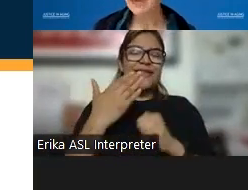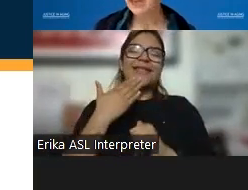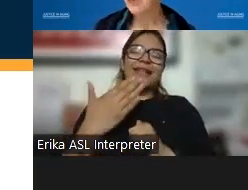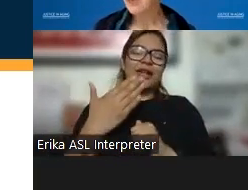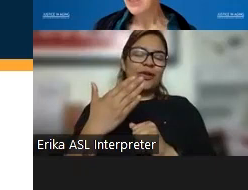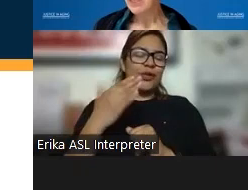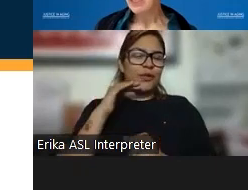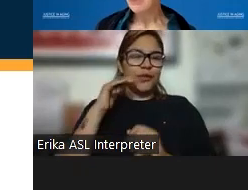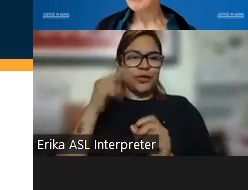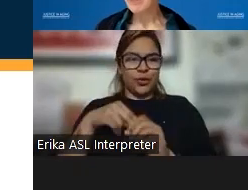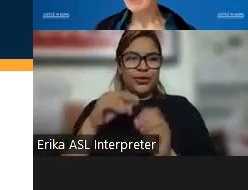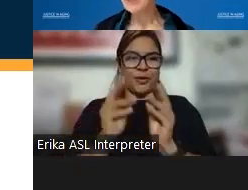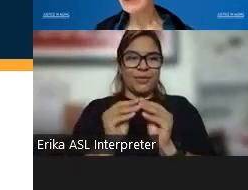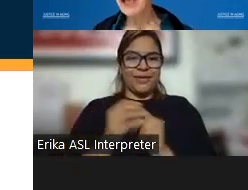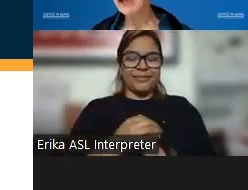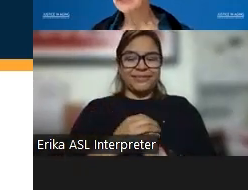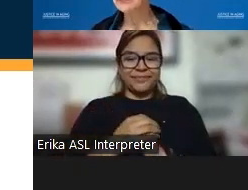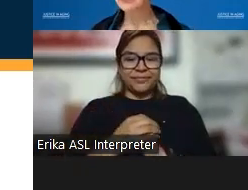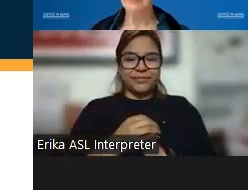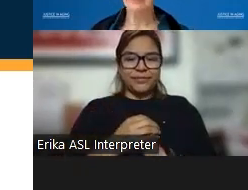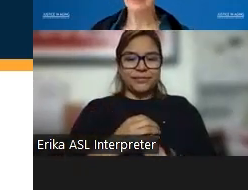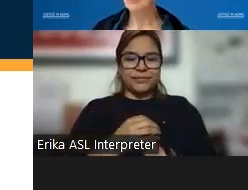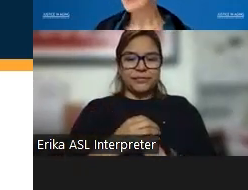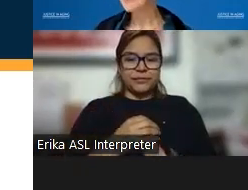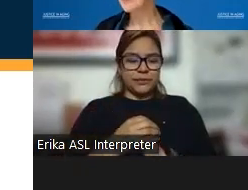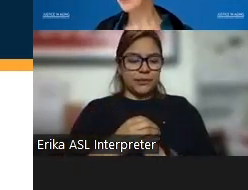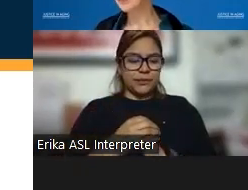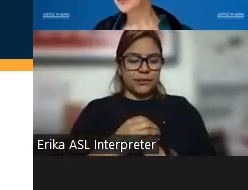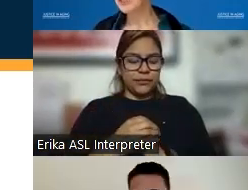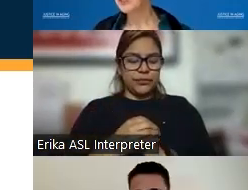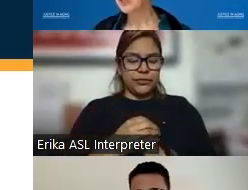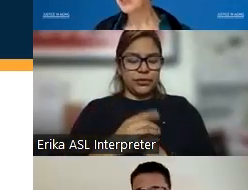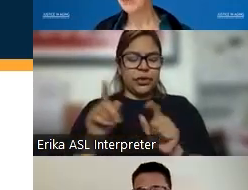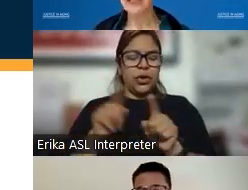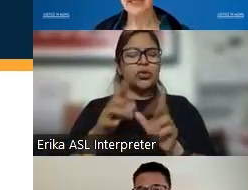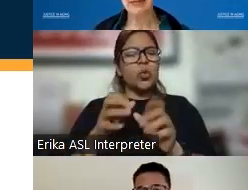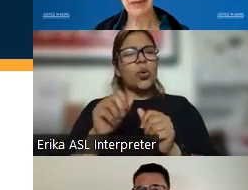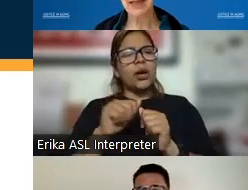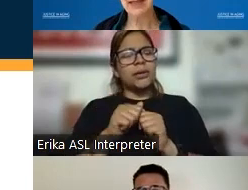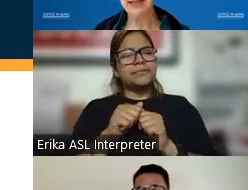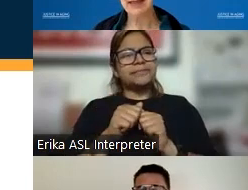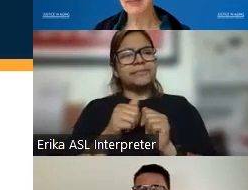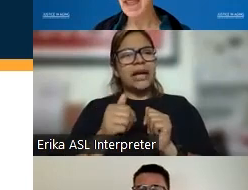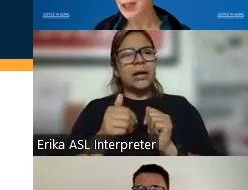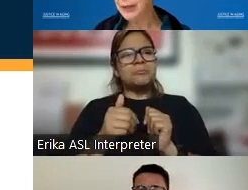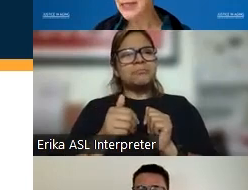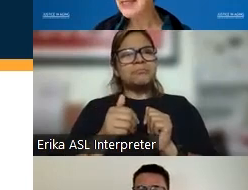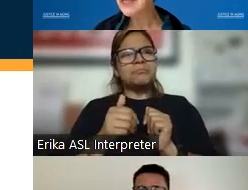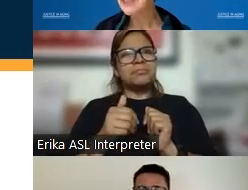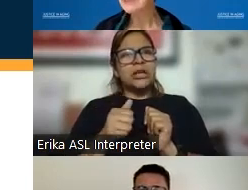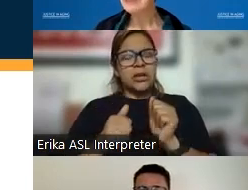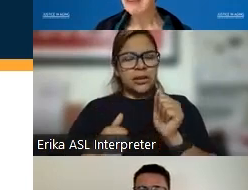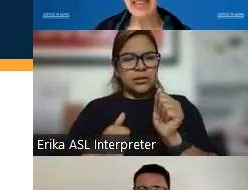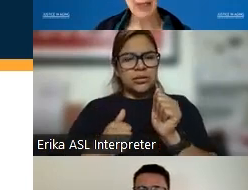this meeting. And I want to echo Director Demores' appreciation for this committee's